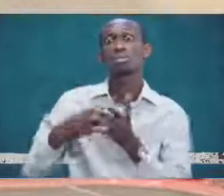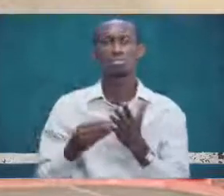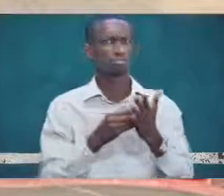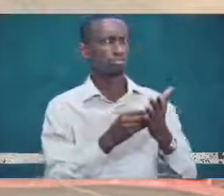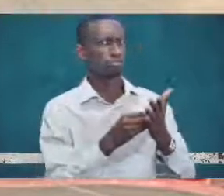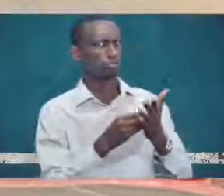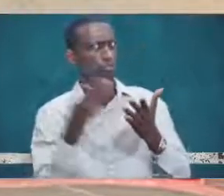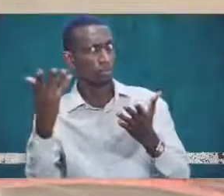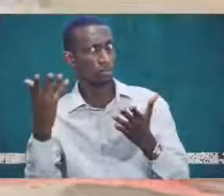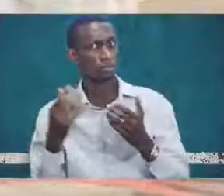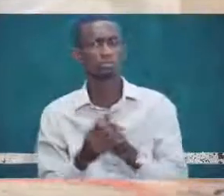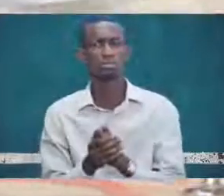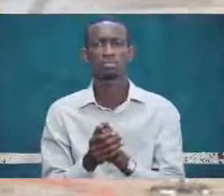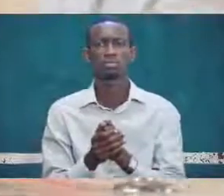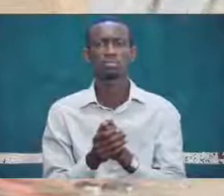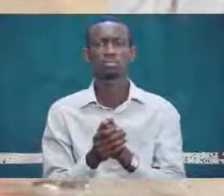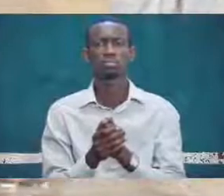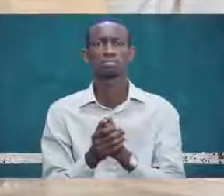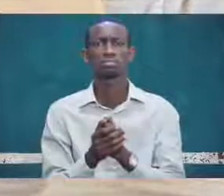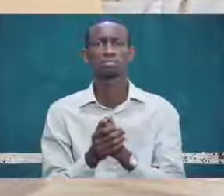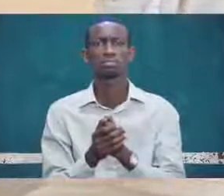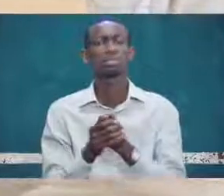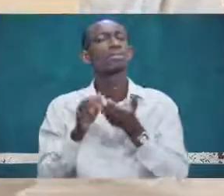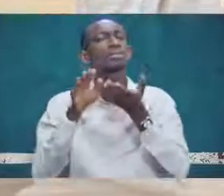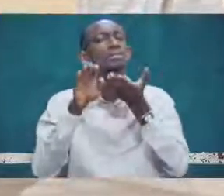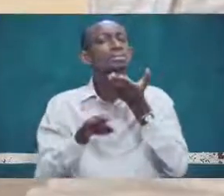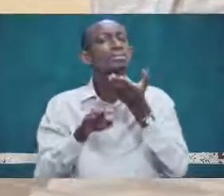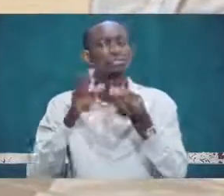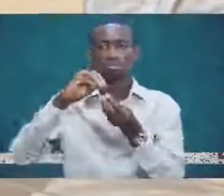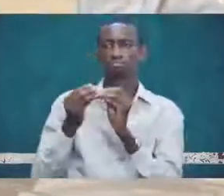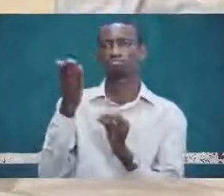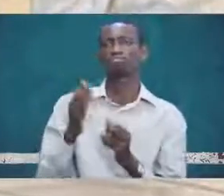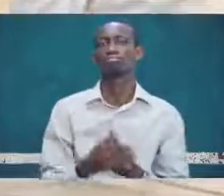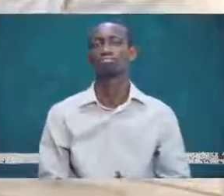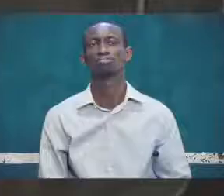relates to amount. That's the definition.